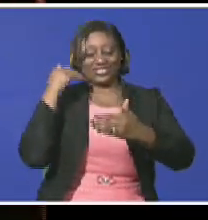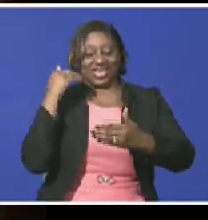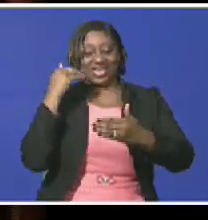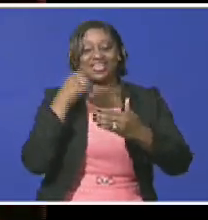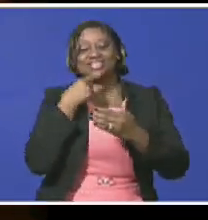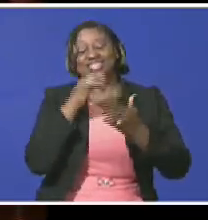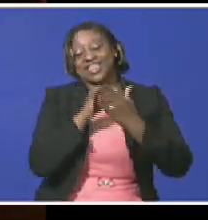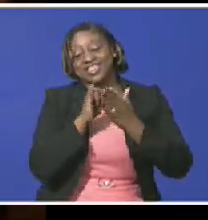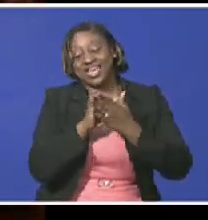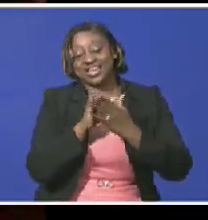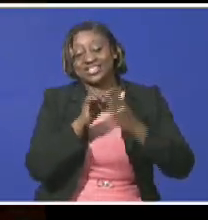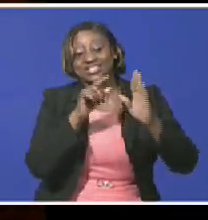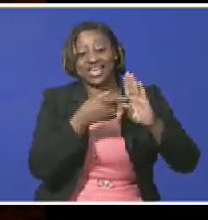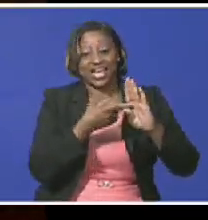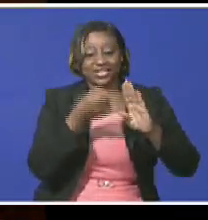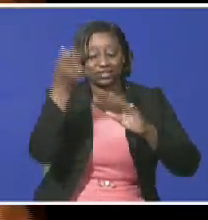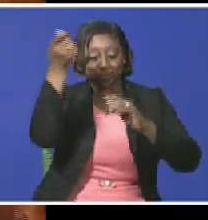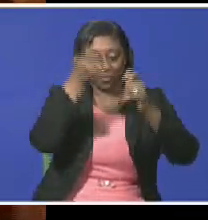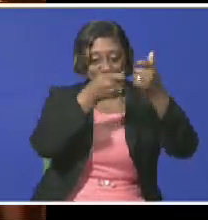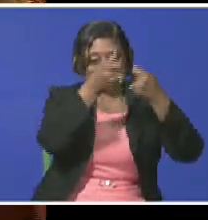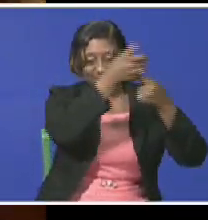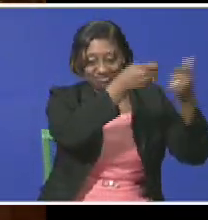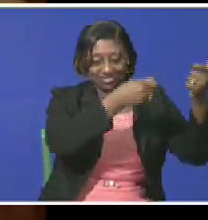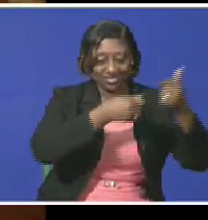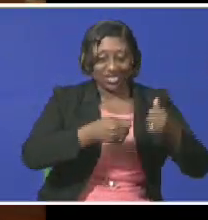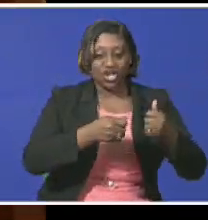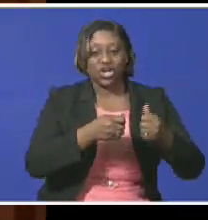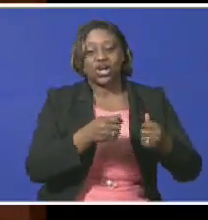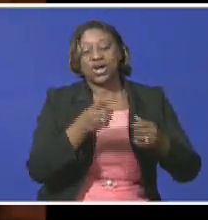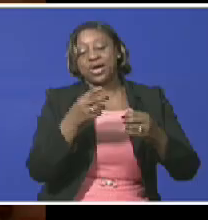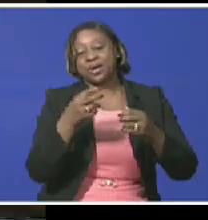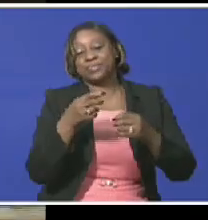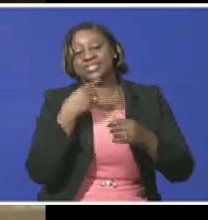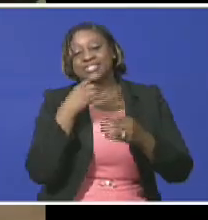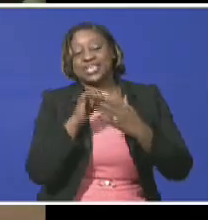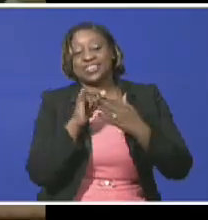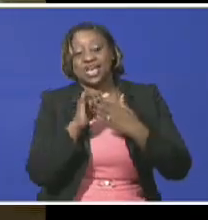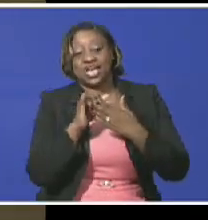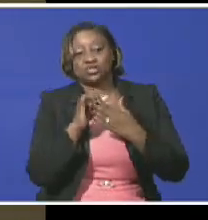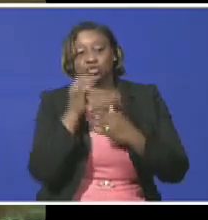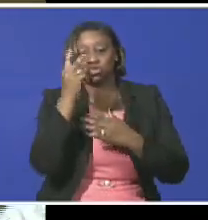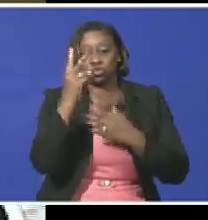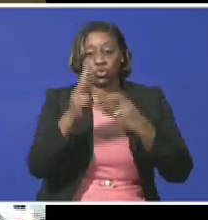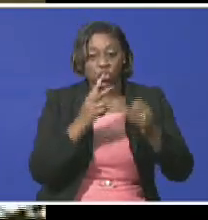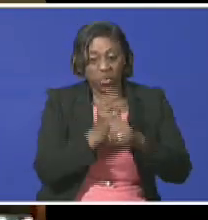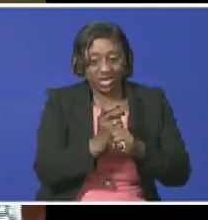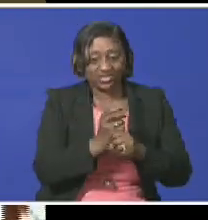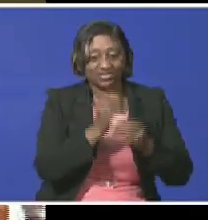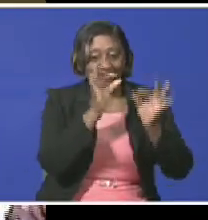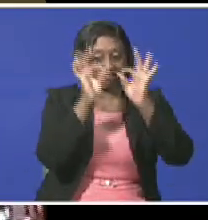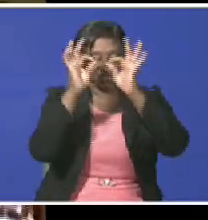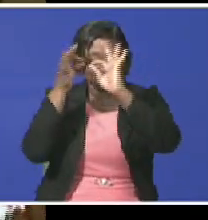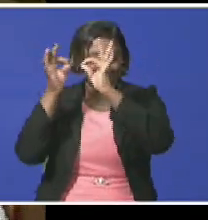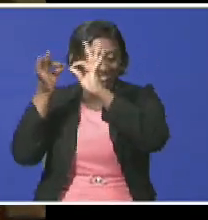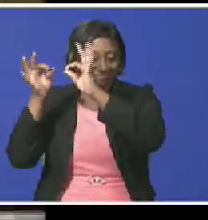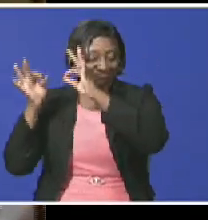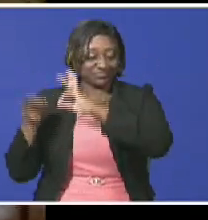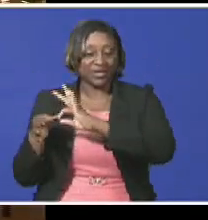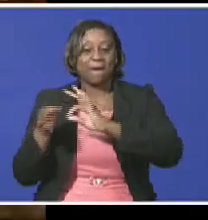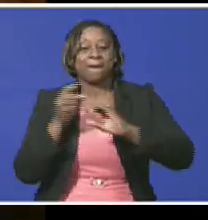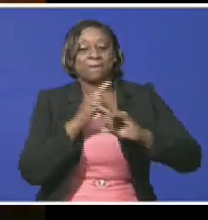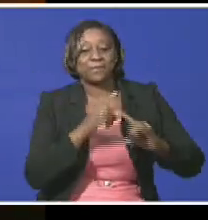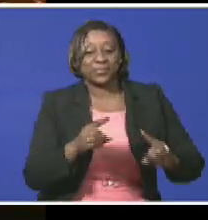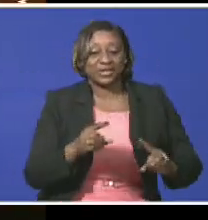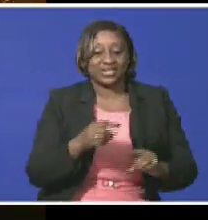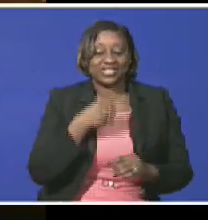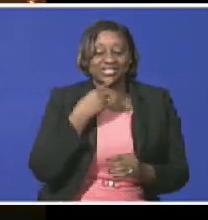William says he starts pulling down the decorations around Thanksgiving, and it takes around 2 weeks to complete. For the Higgs' daughter,